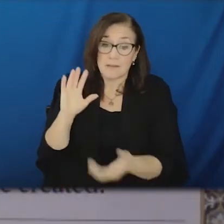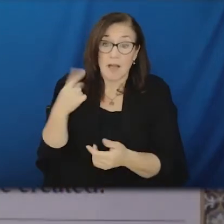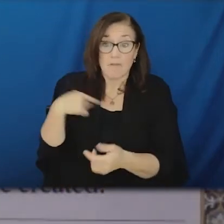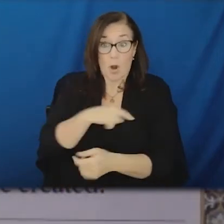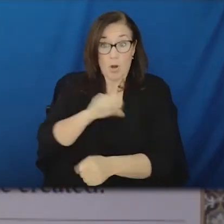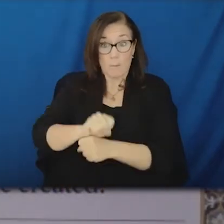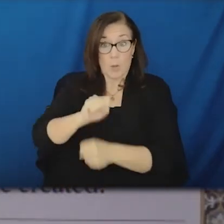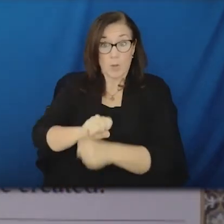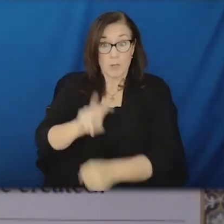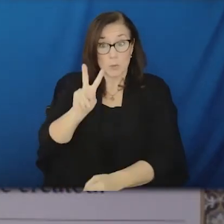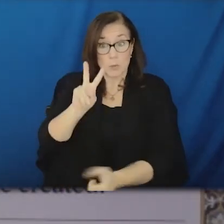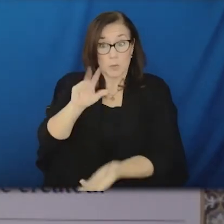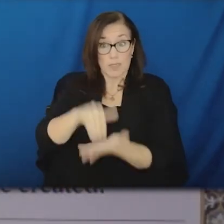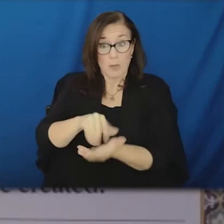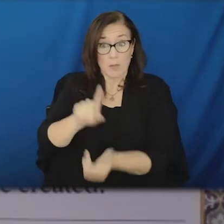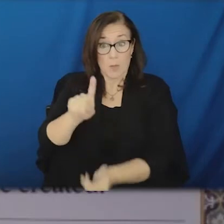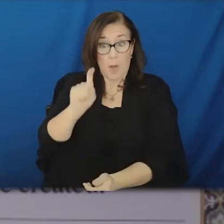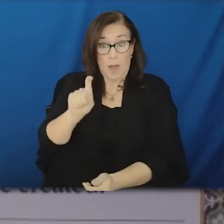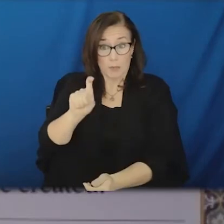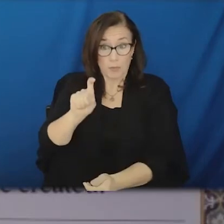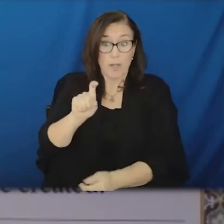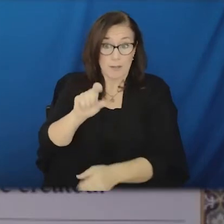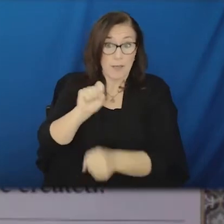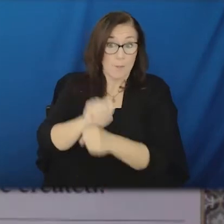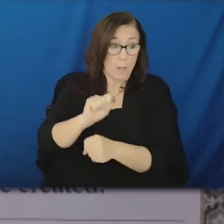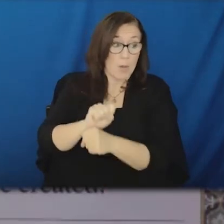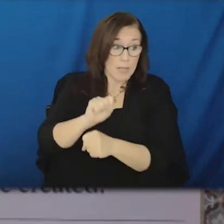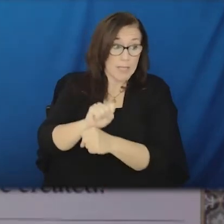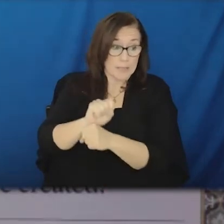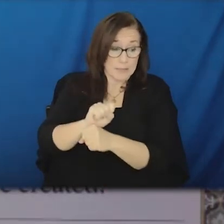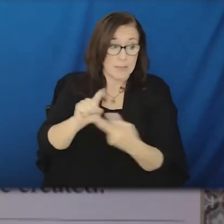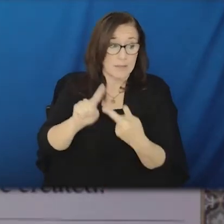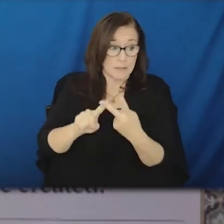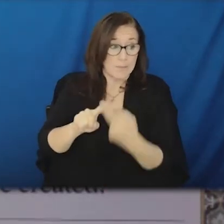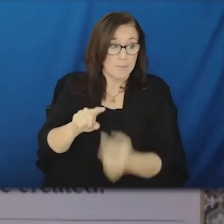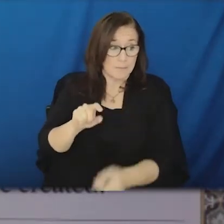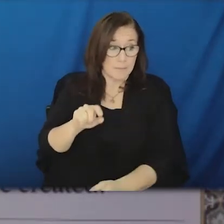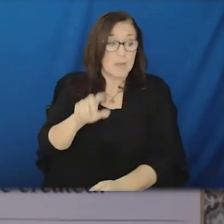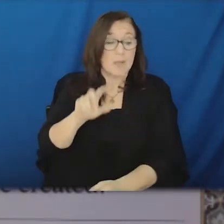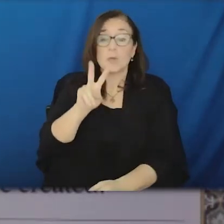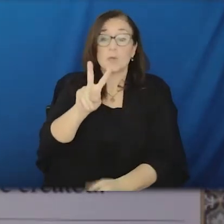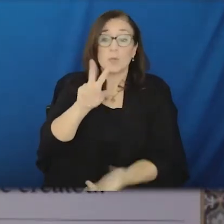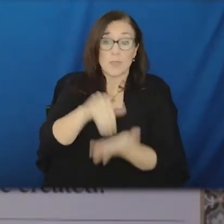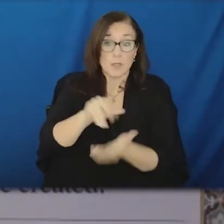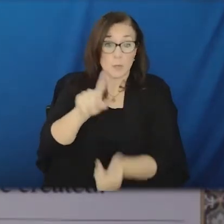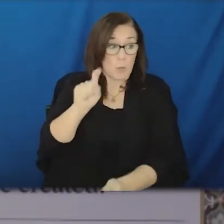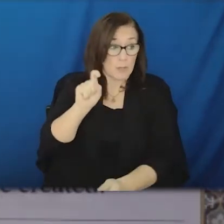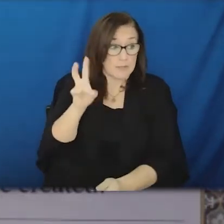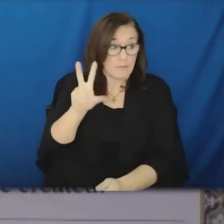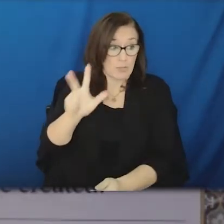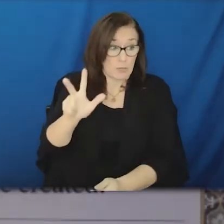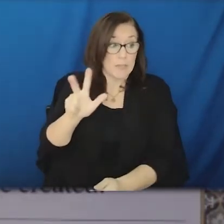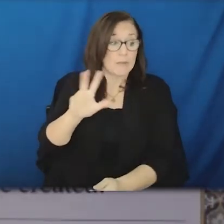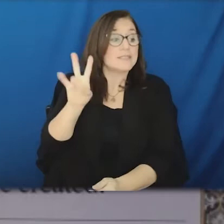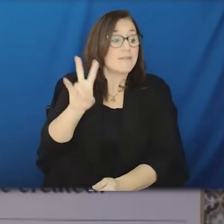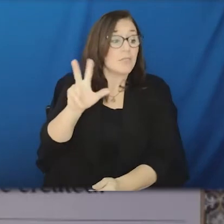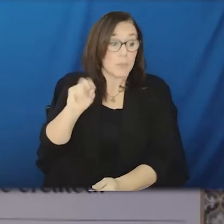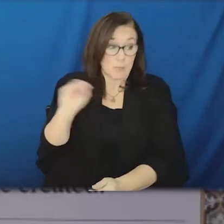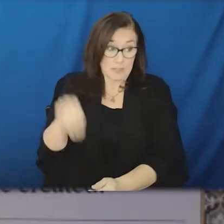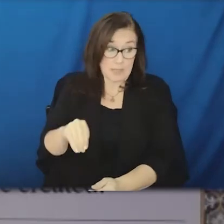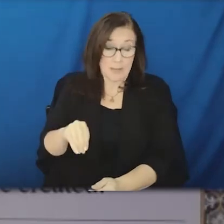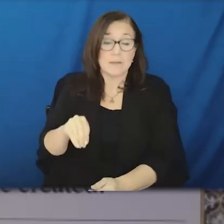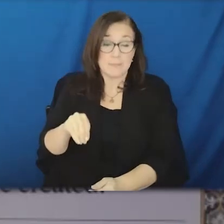employees, either through having their first vaccine round or have an appointment to get vaccination. 16% are